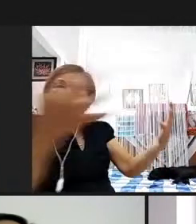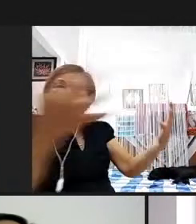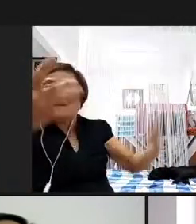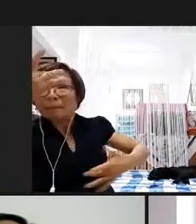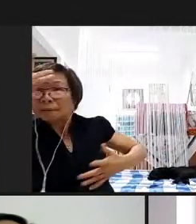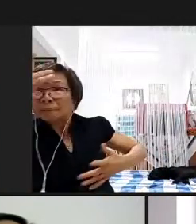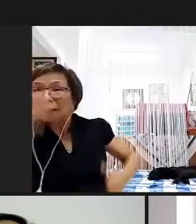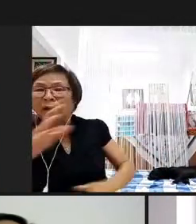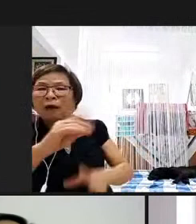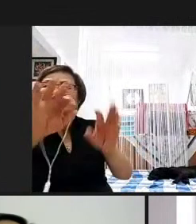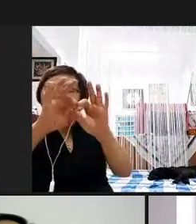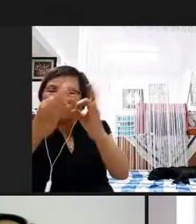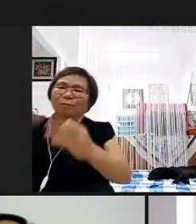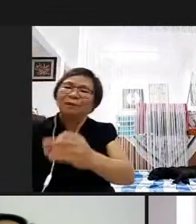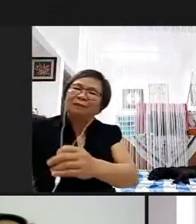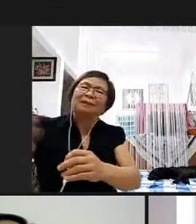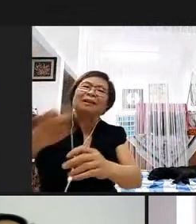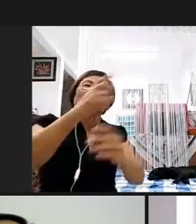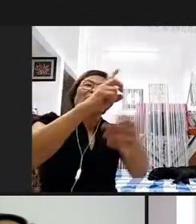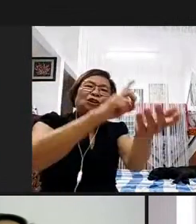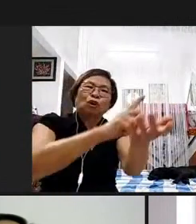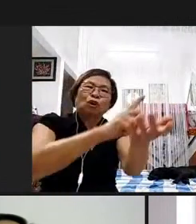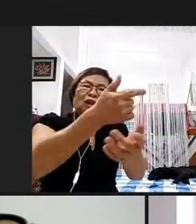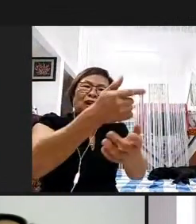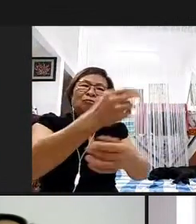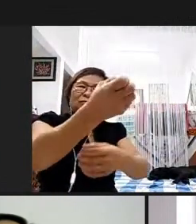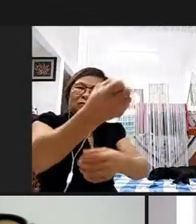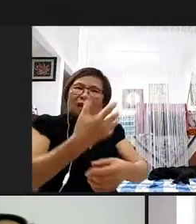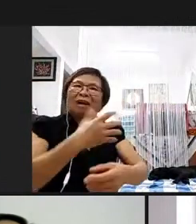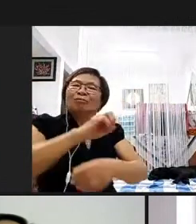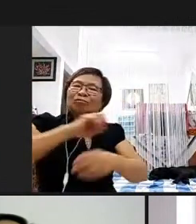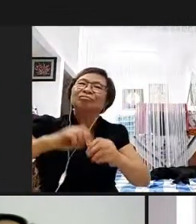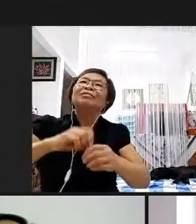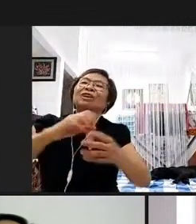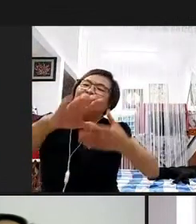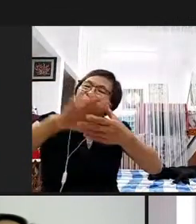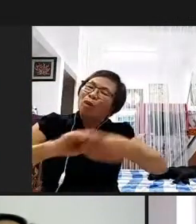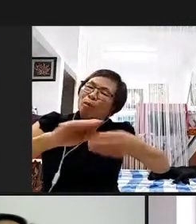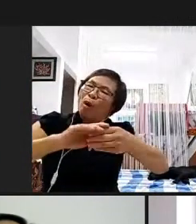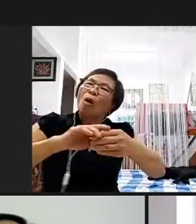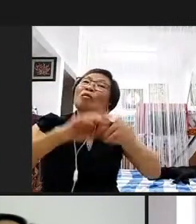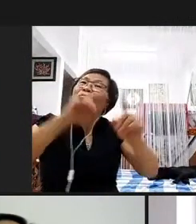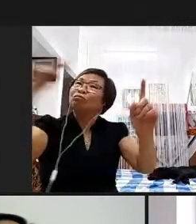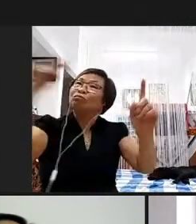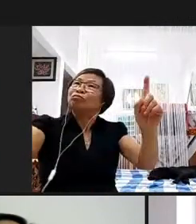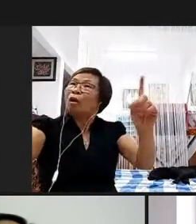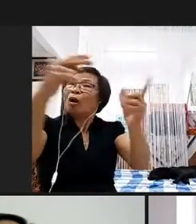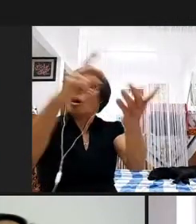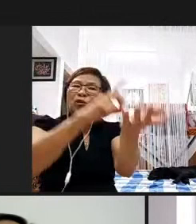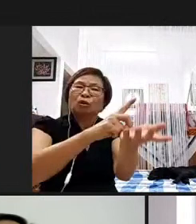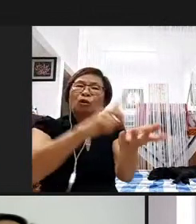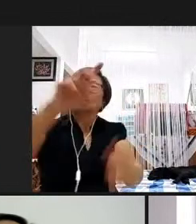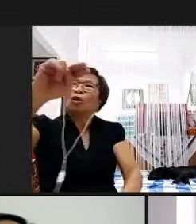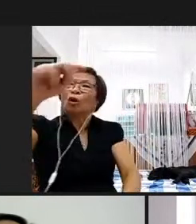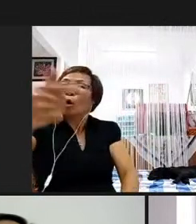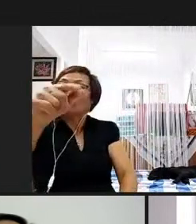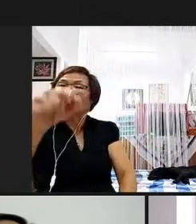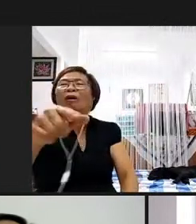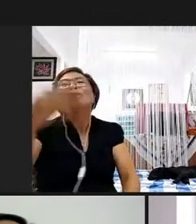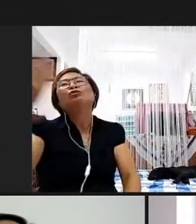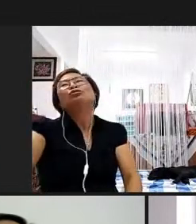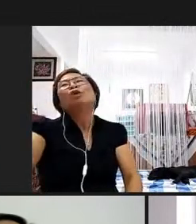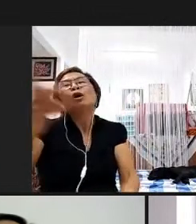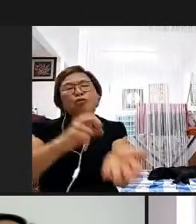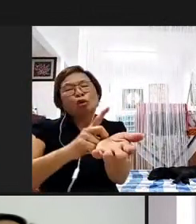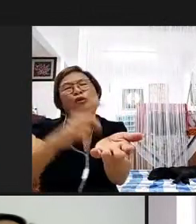family. Yeah, so she will share with us from that perspective. Dr. Ong, yeah, as a general practitioner in